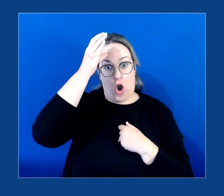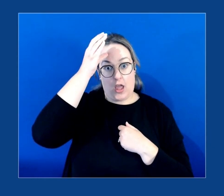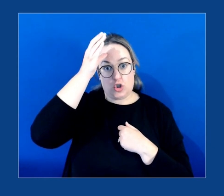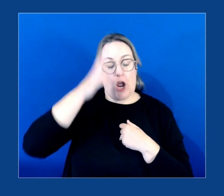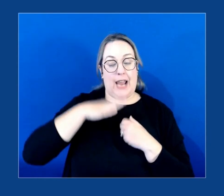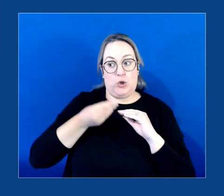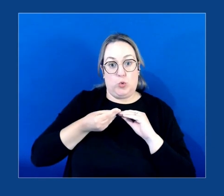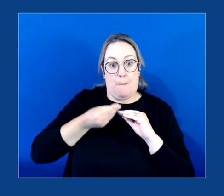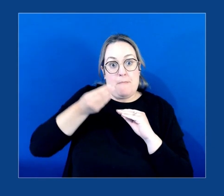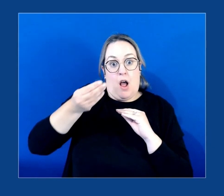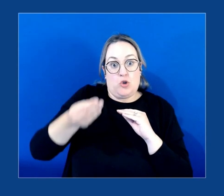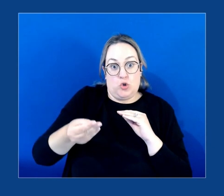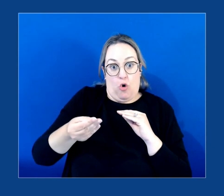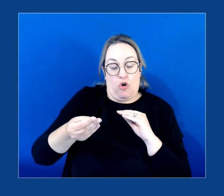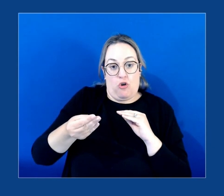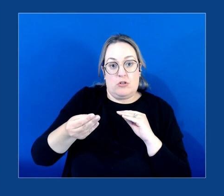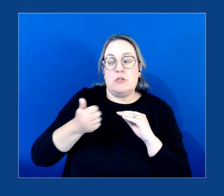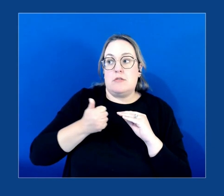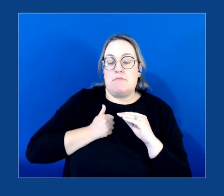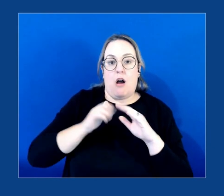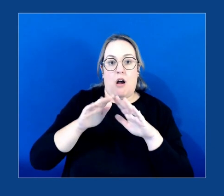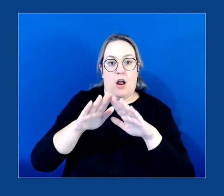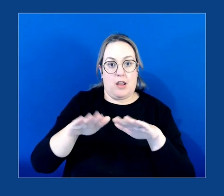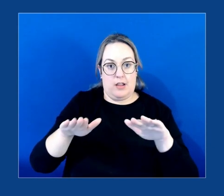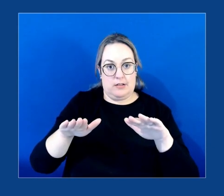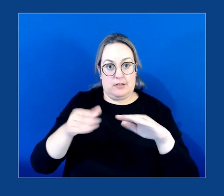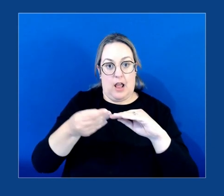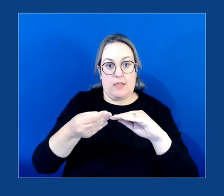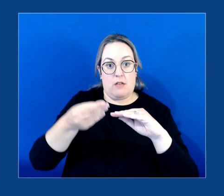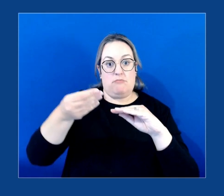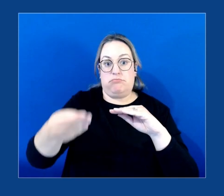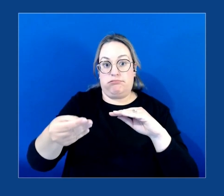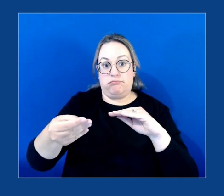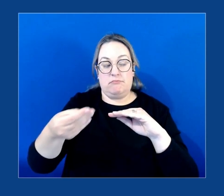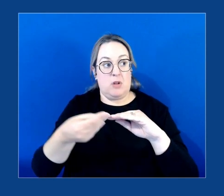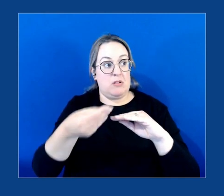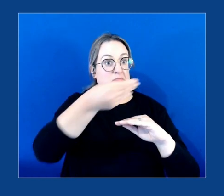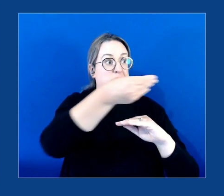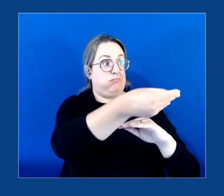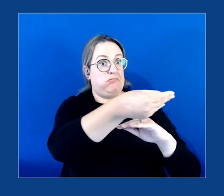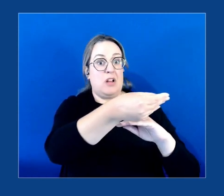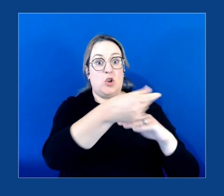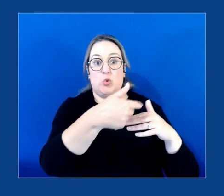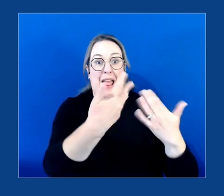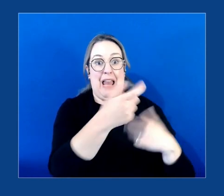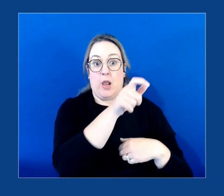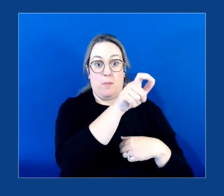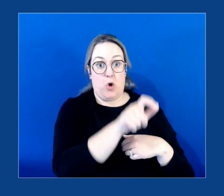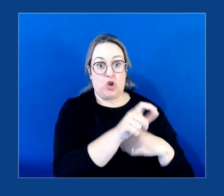on to my kids or to whoever, to career too. Yeah, that's